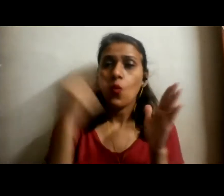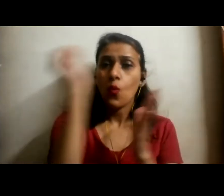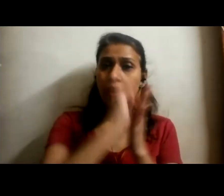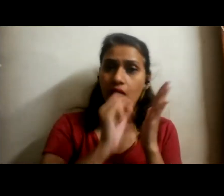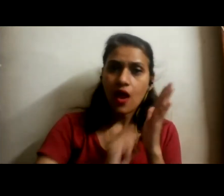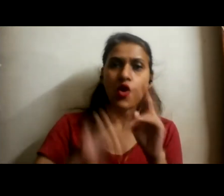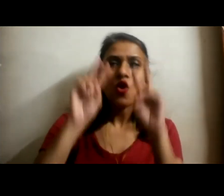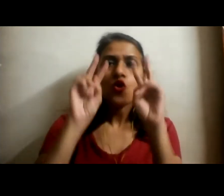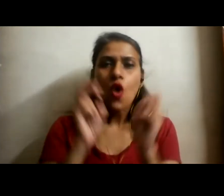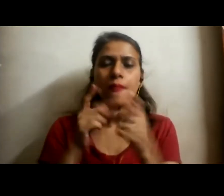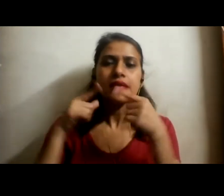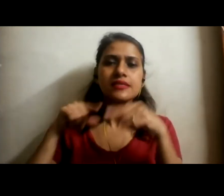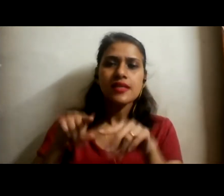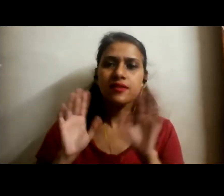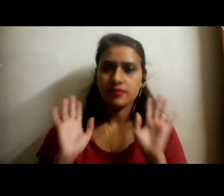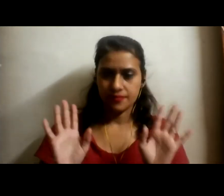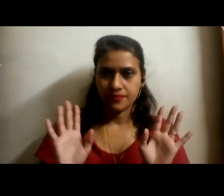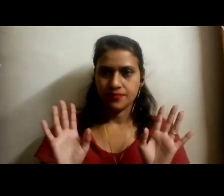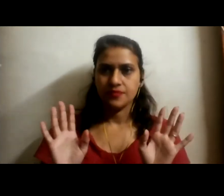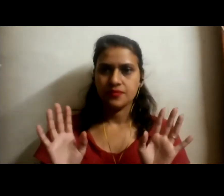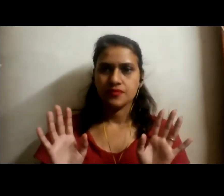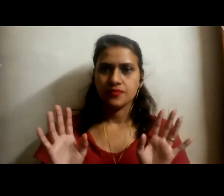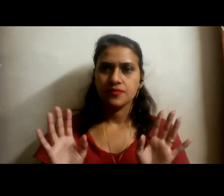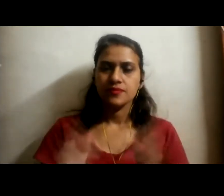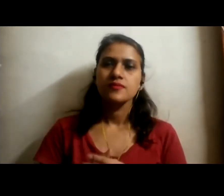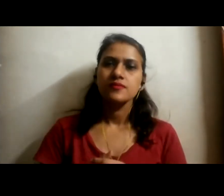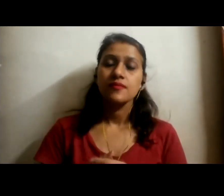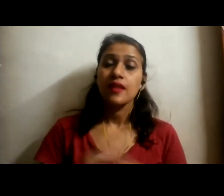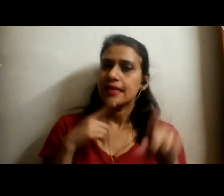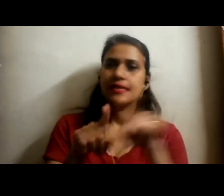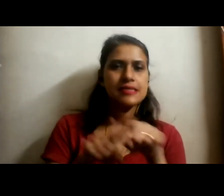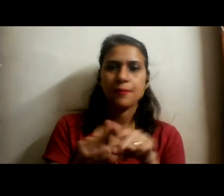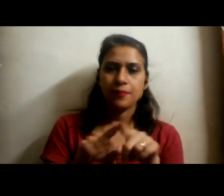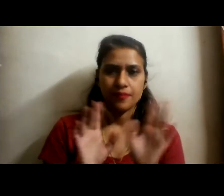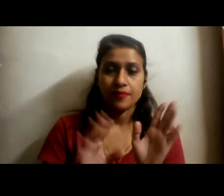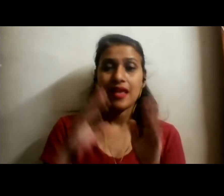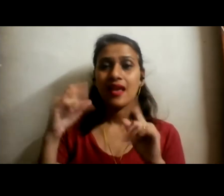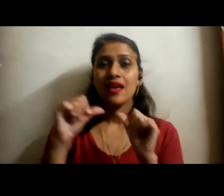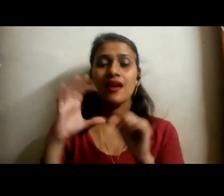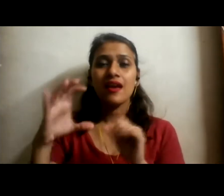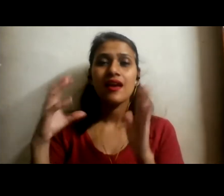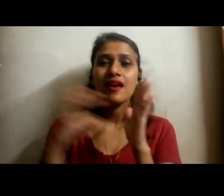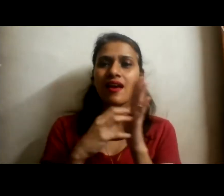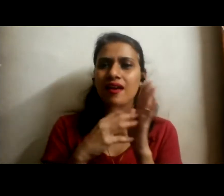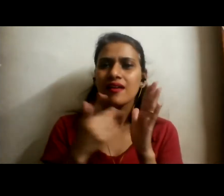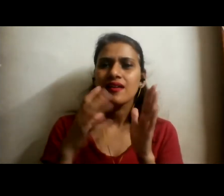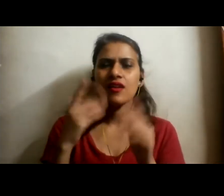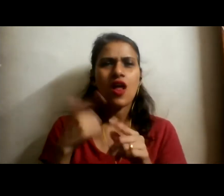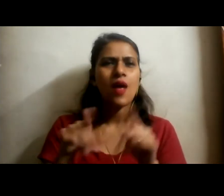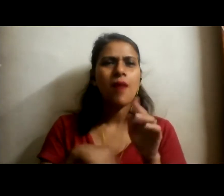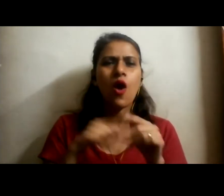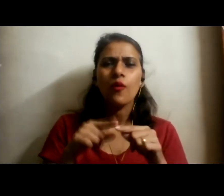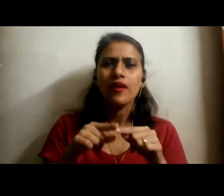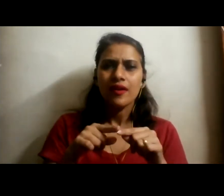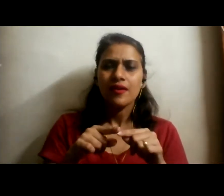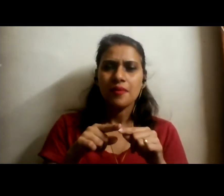itself. So if I may say, let's take the example of this again, contempt of court and Kunal Kamra case. Contempt